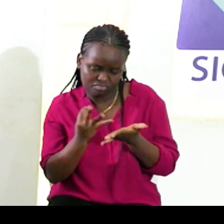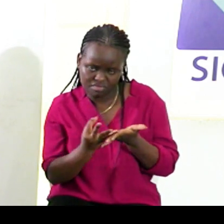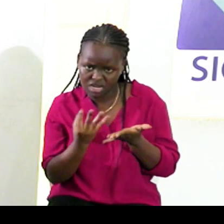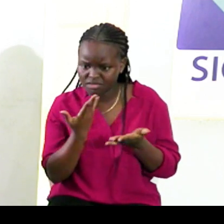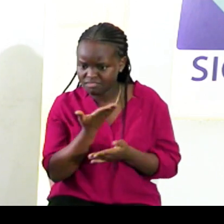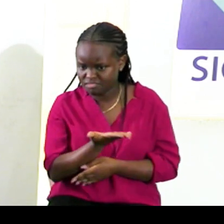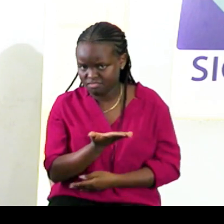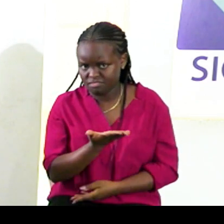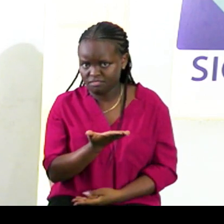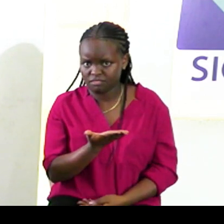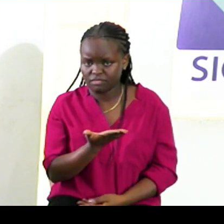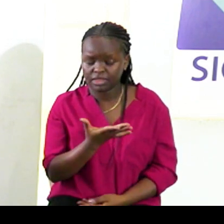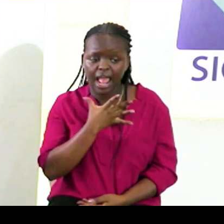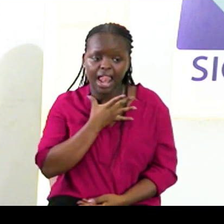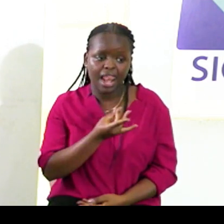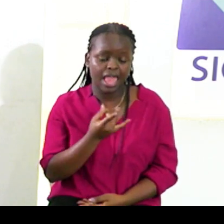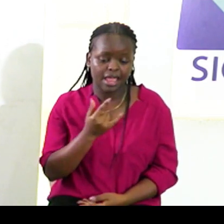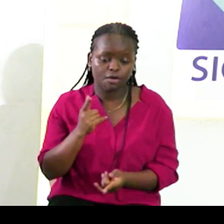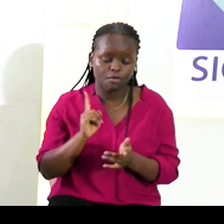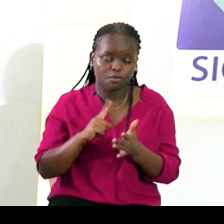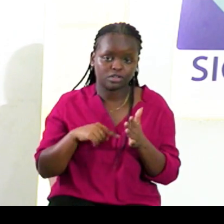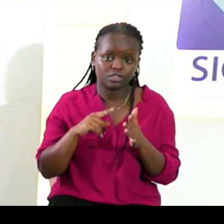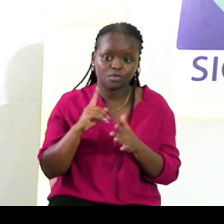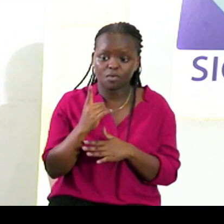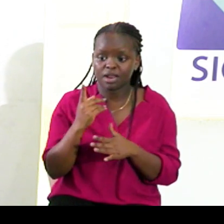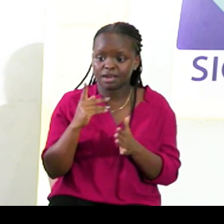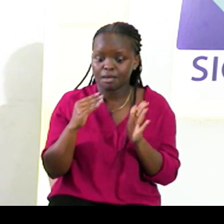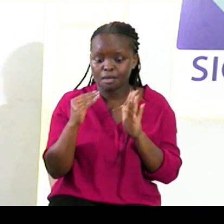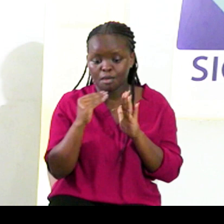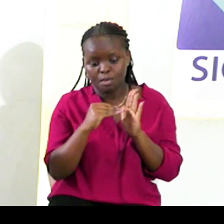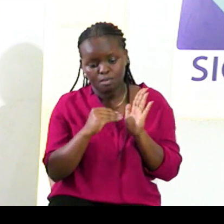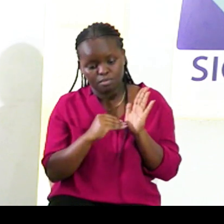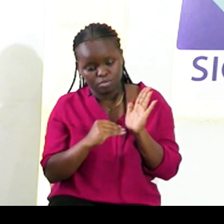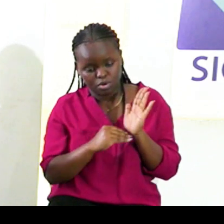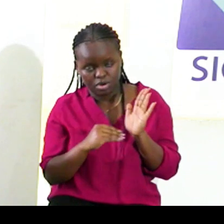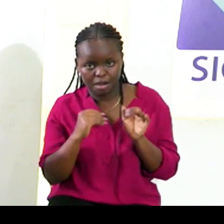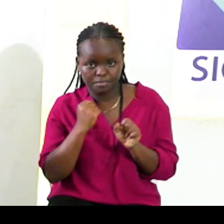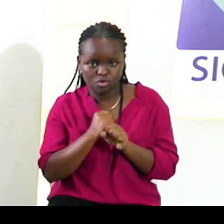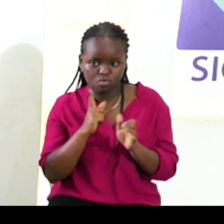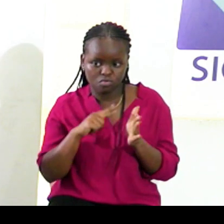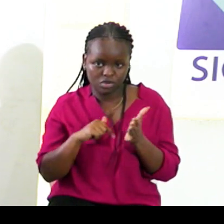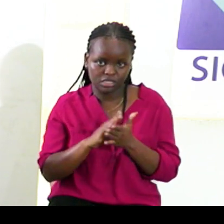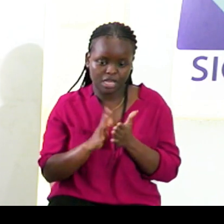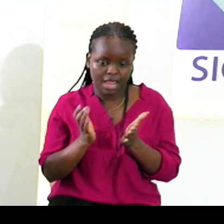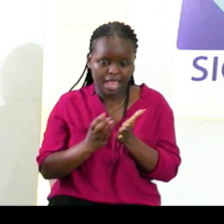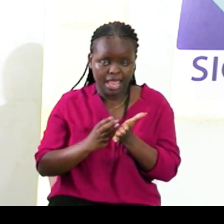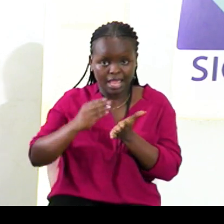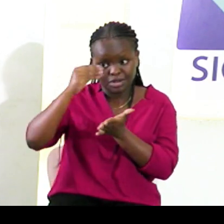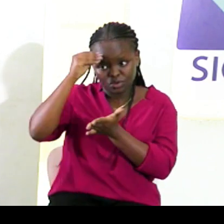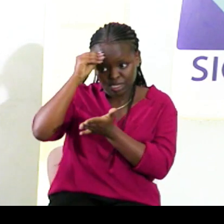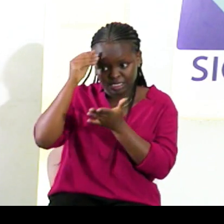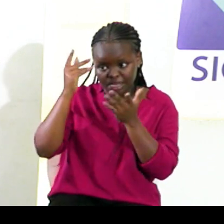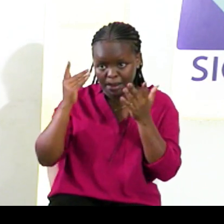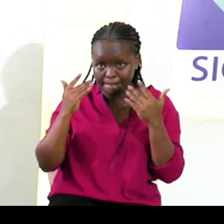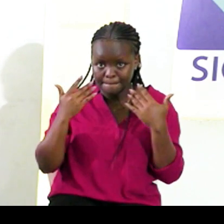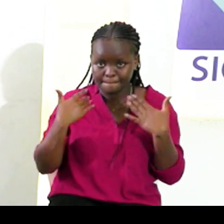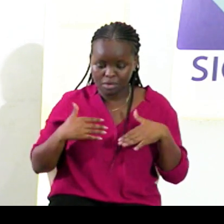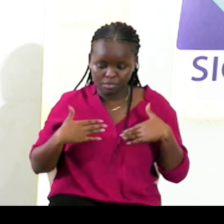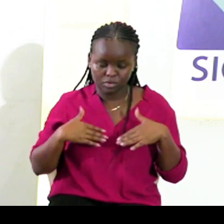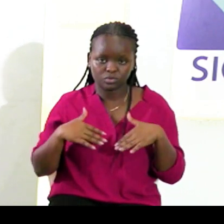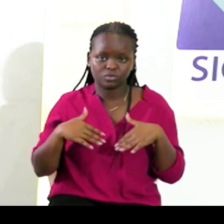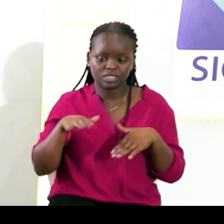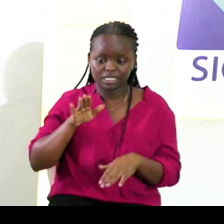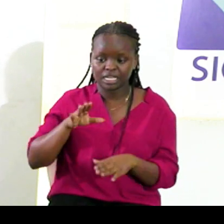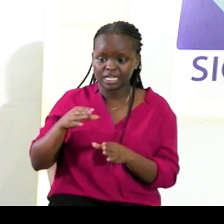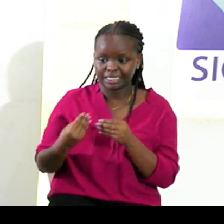like what one program does in educating people living with disability, especially